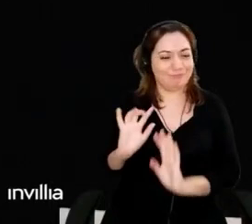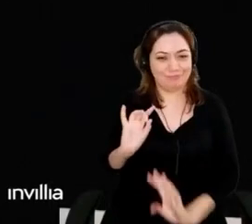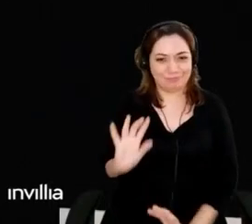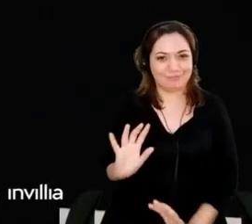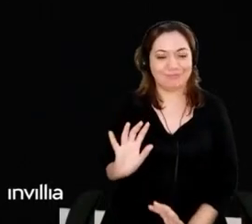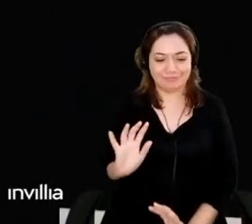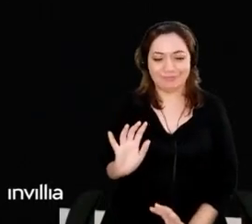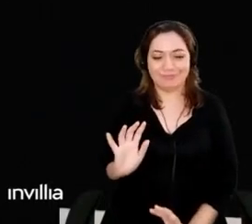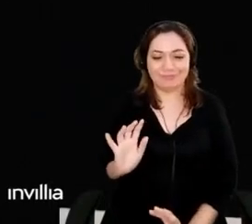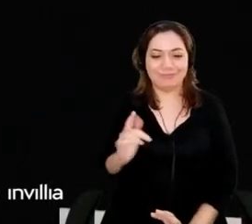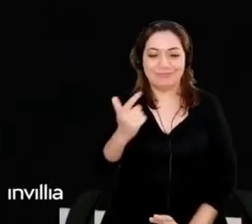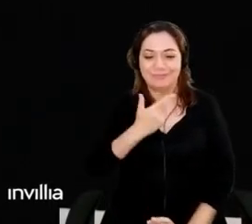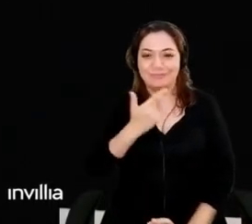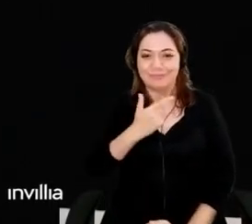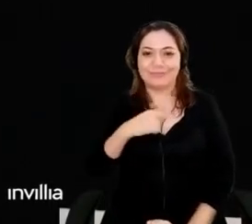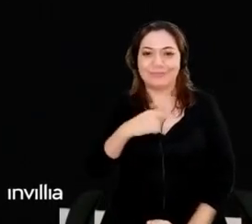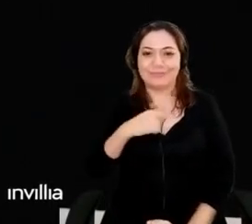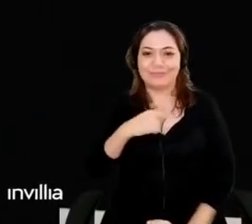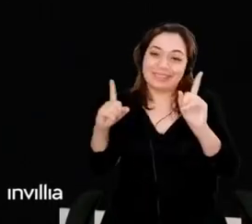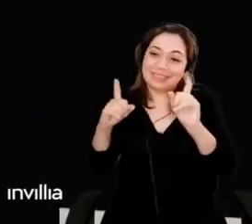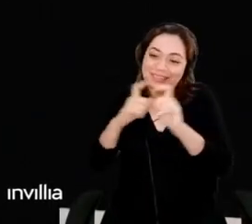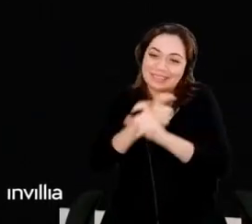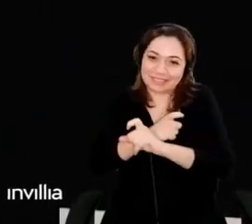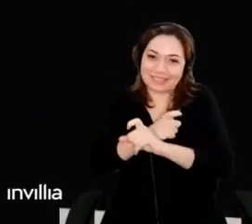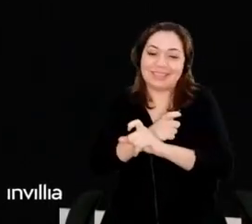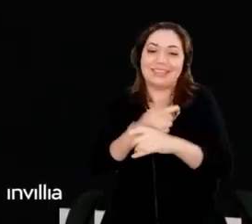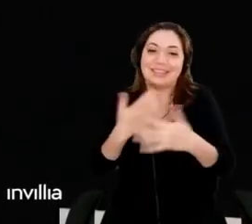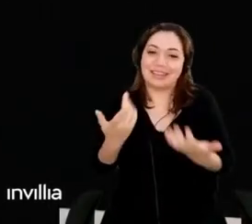Hot and hotter. That would be Phoenix.